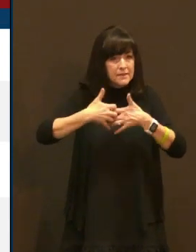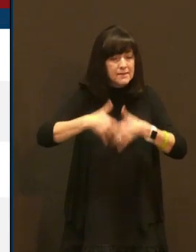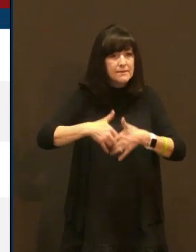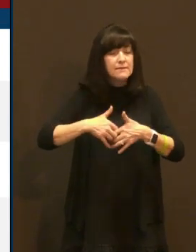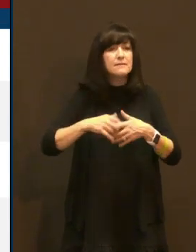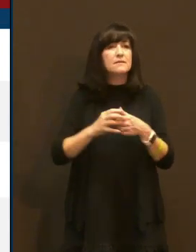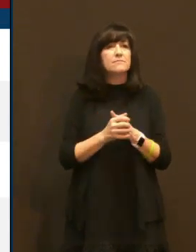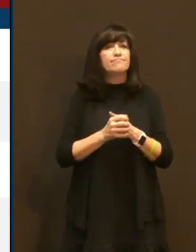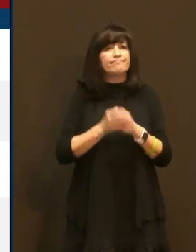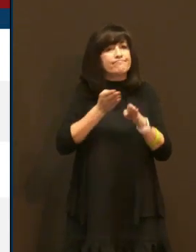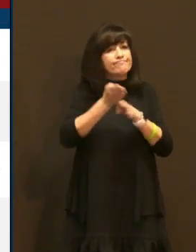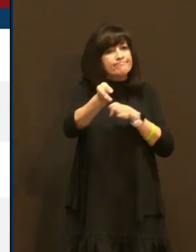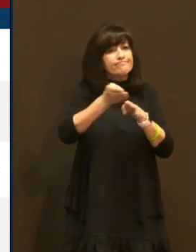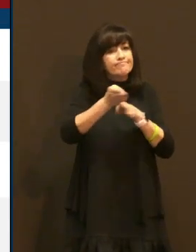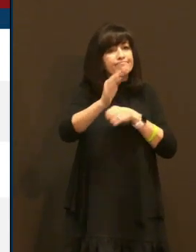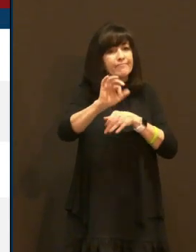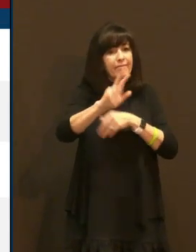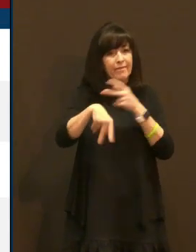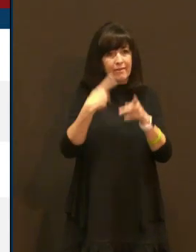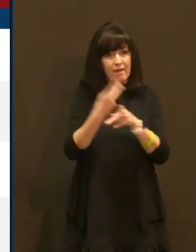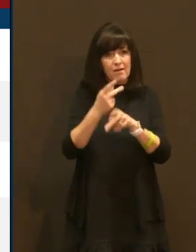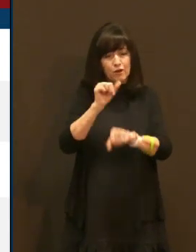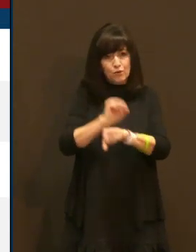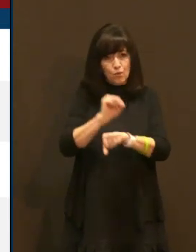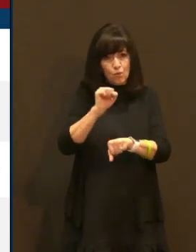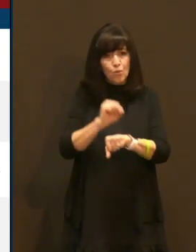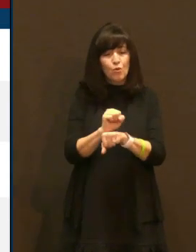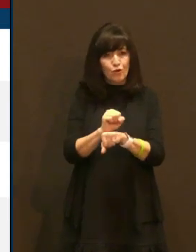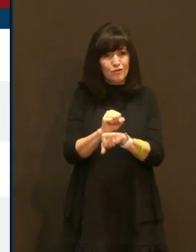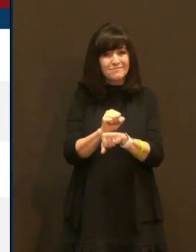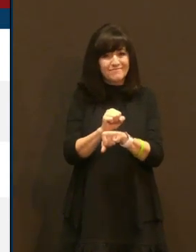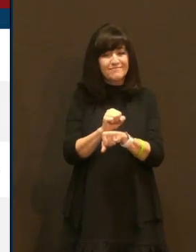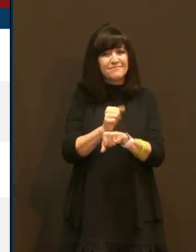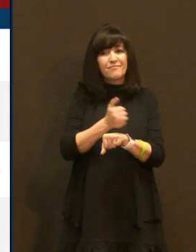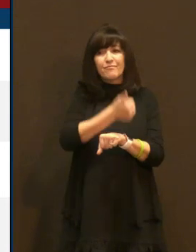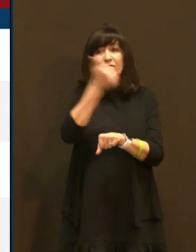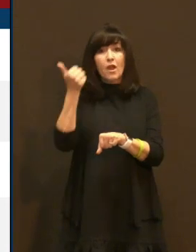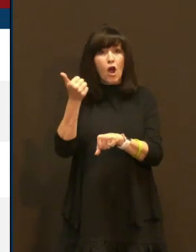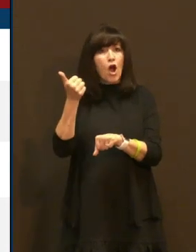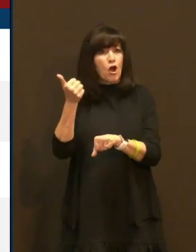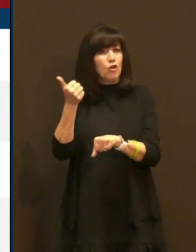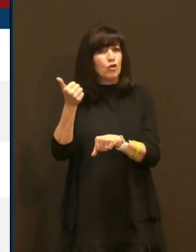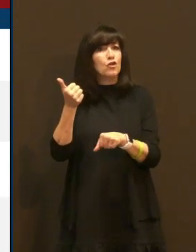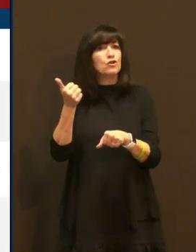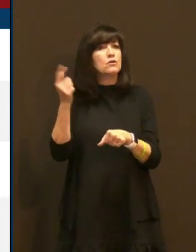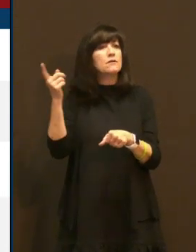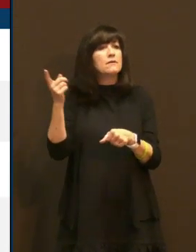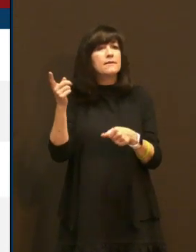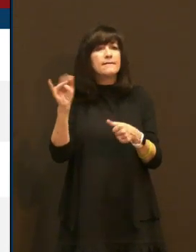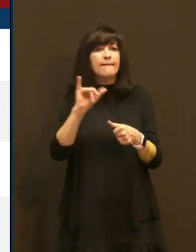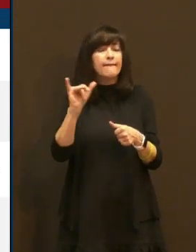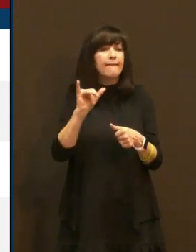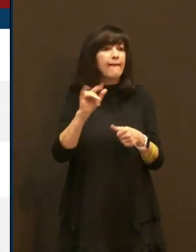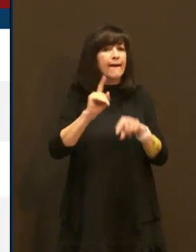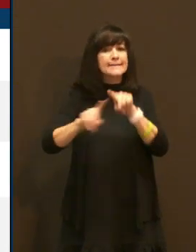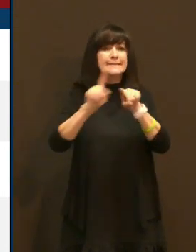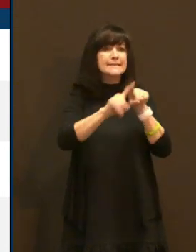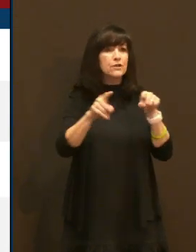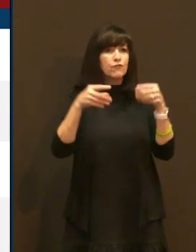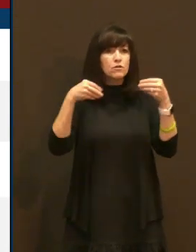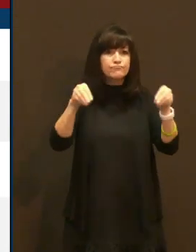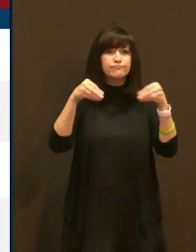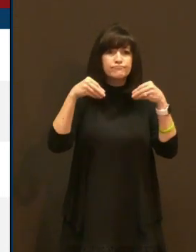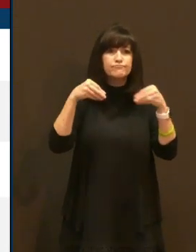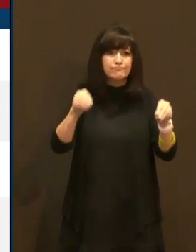industry, as well as others providing frontline services, those in high-volume retail or food establishments,